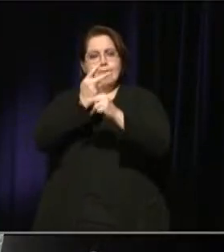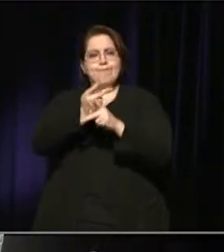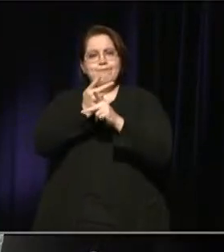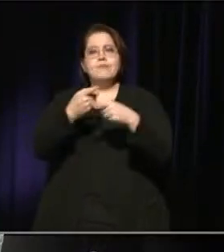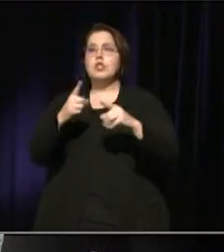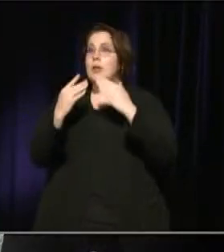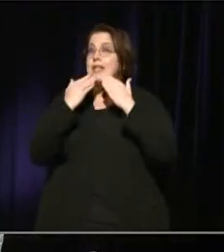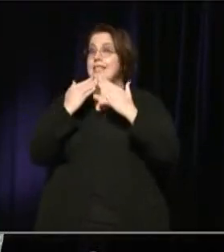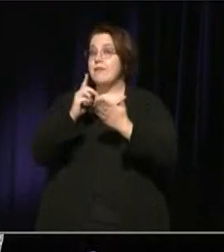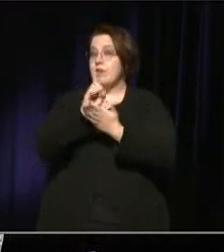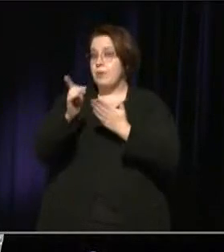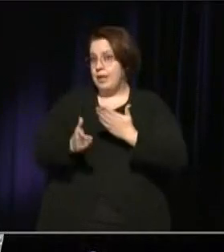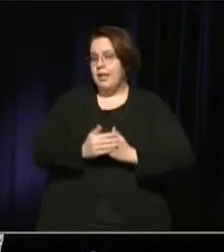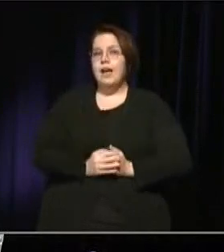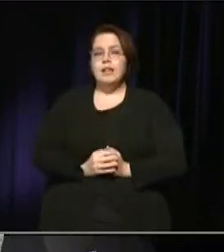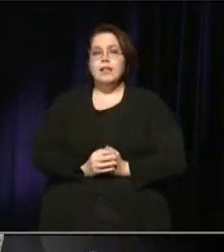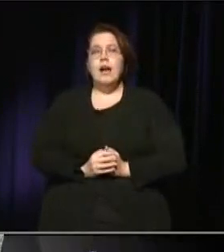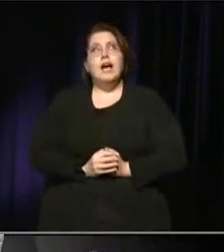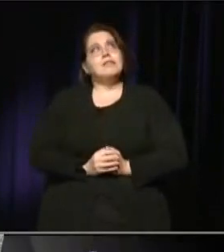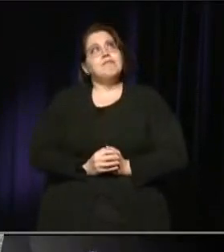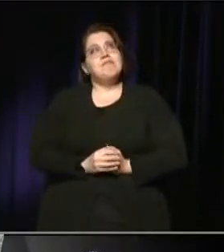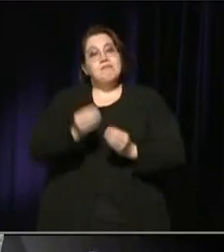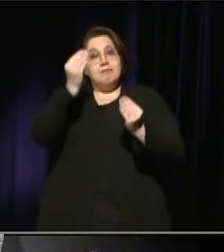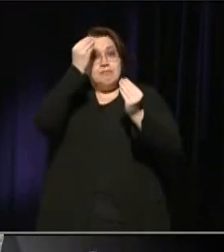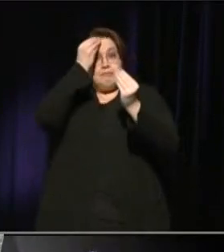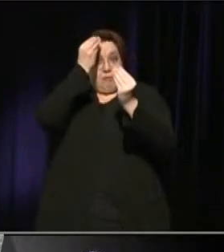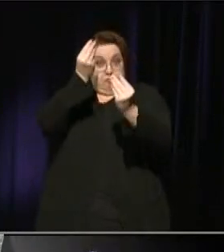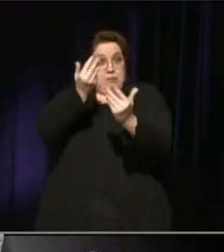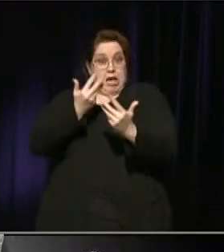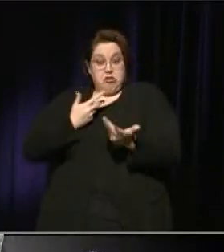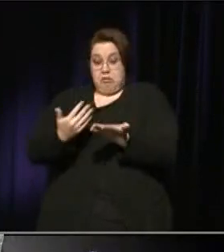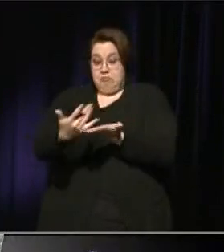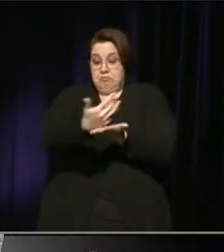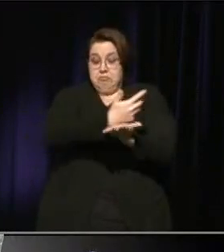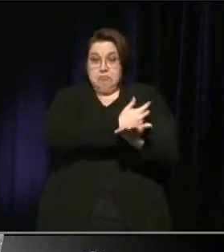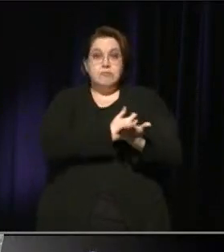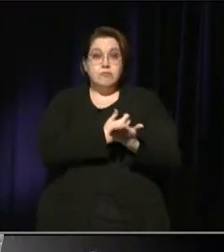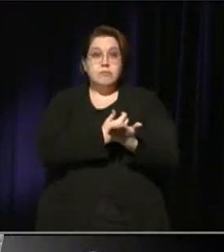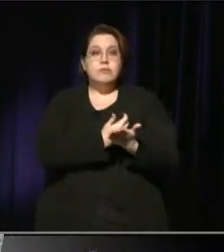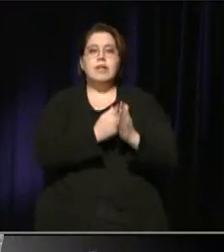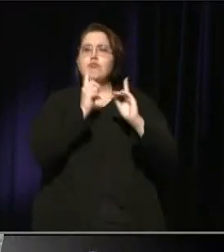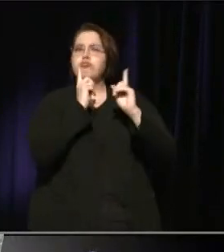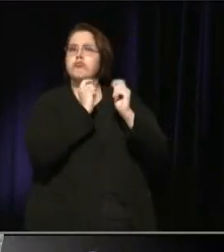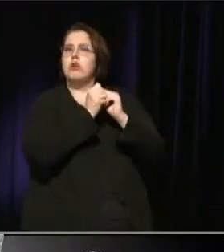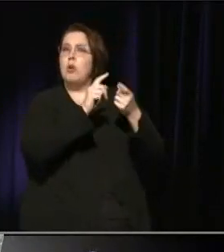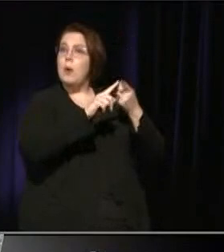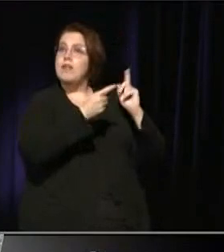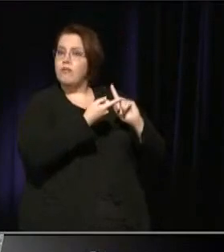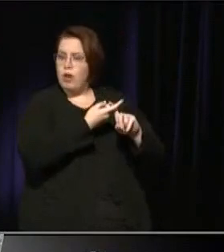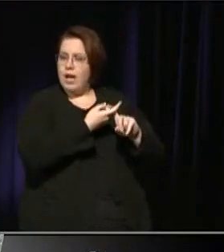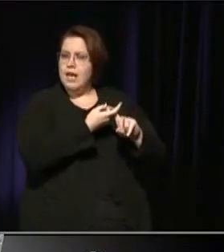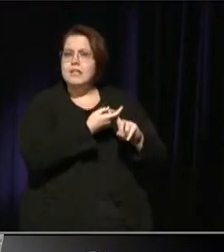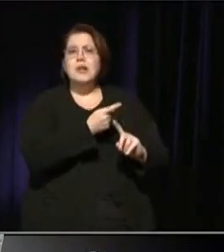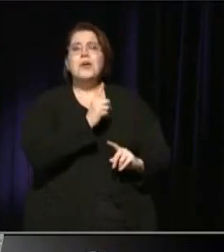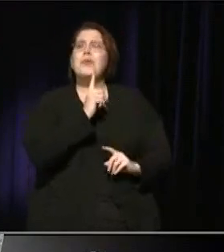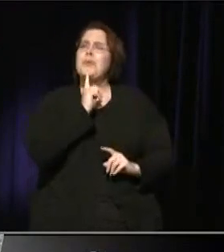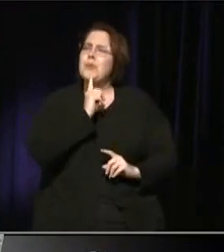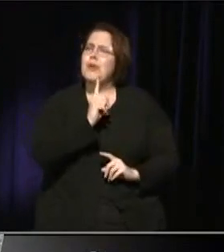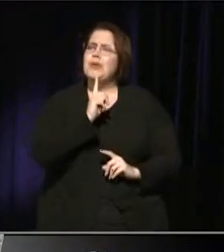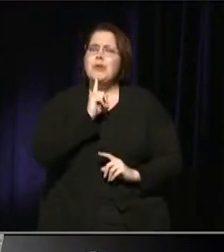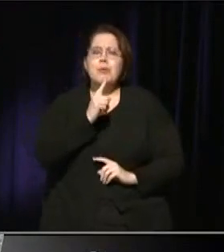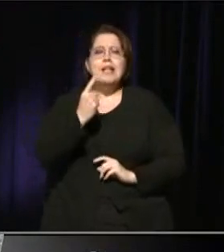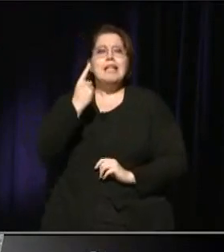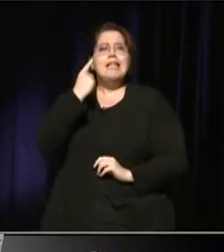Thanksgiving weekend. From the information I've been able to gather and from talking with friends and everybody else, I really